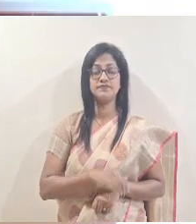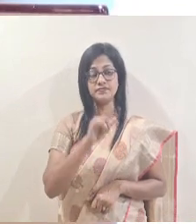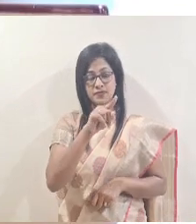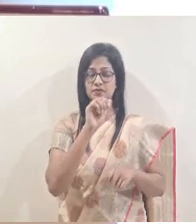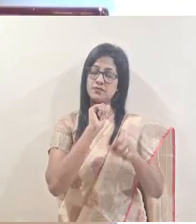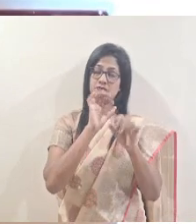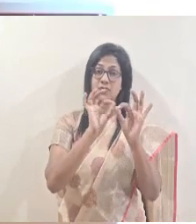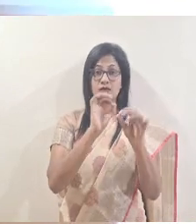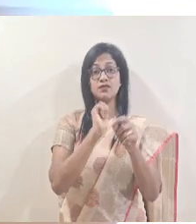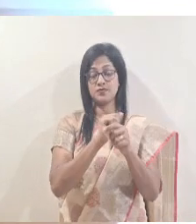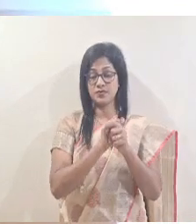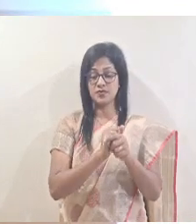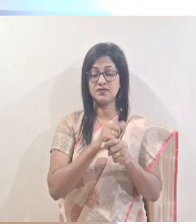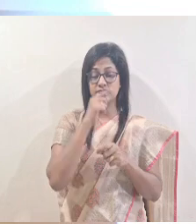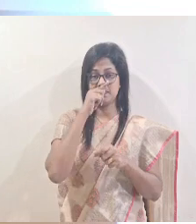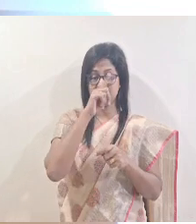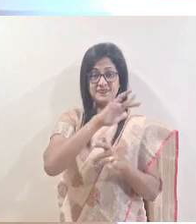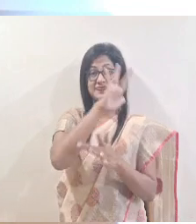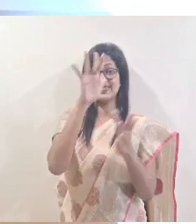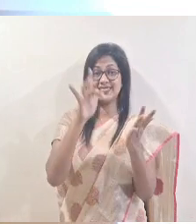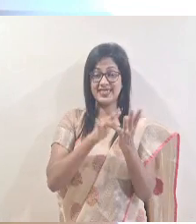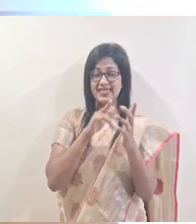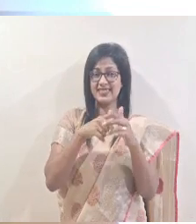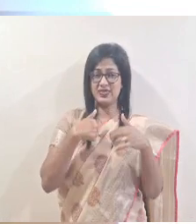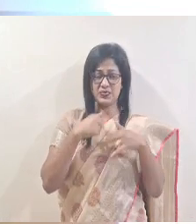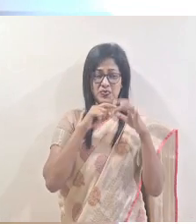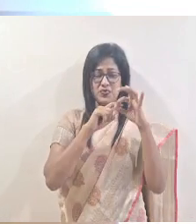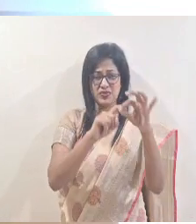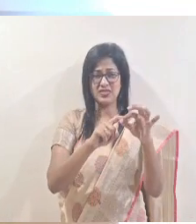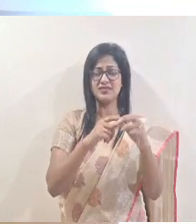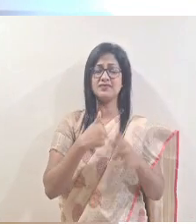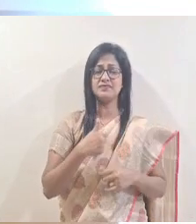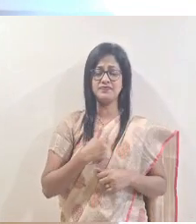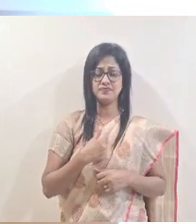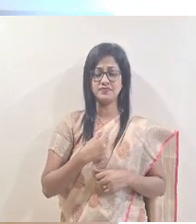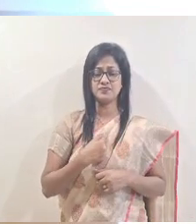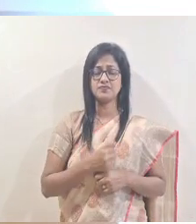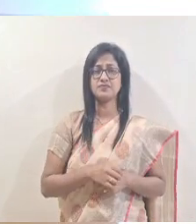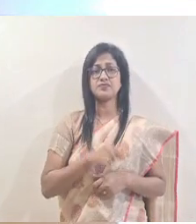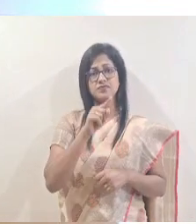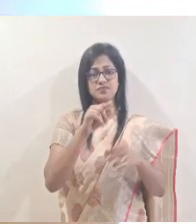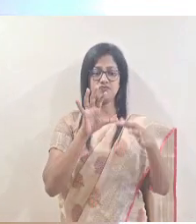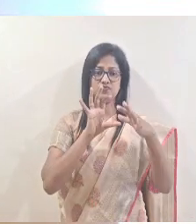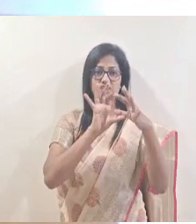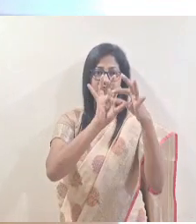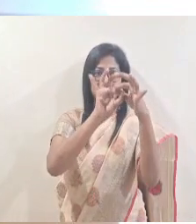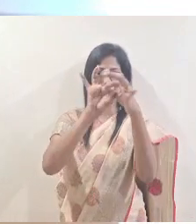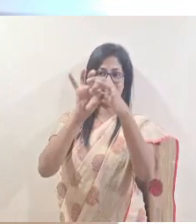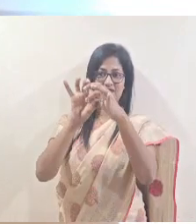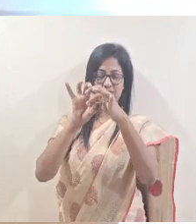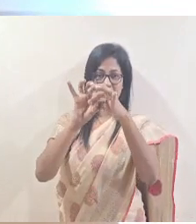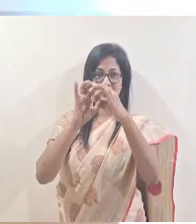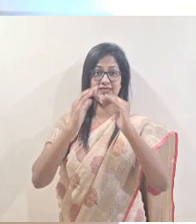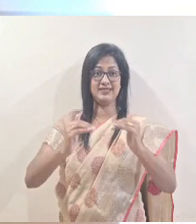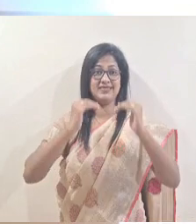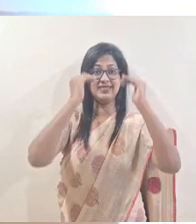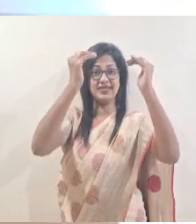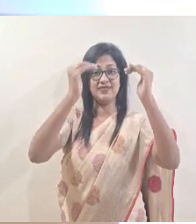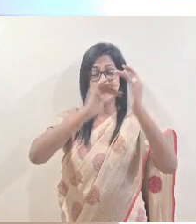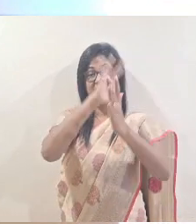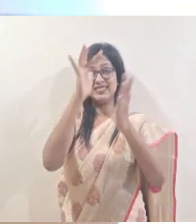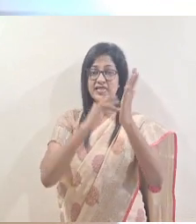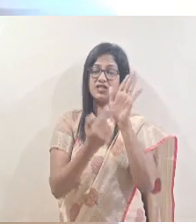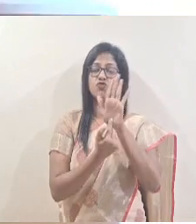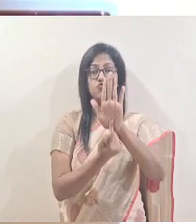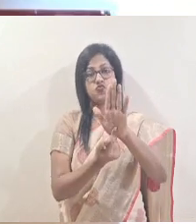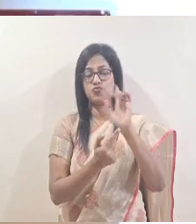Yeah, nice work. The centrality, the question I have is, you'll get a network level centrality indicator, but you would